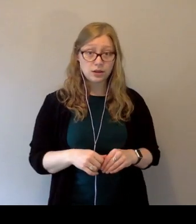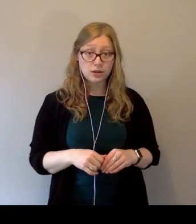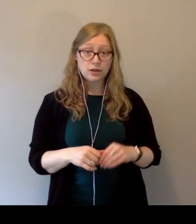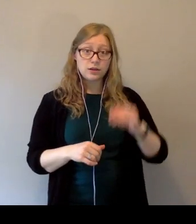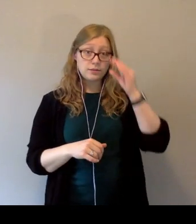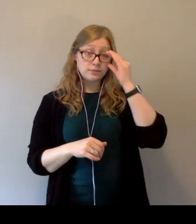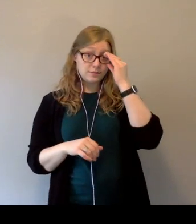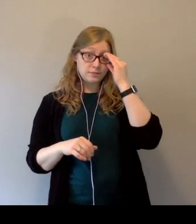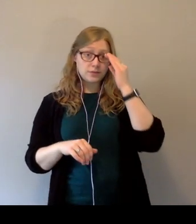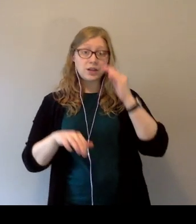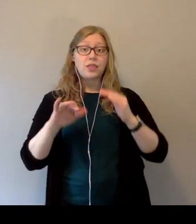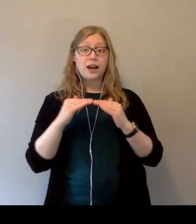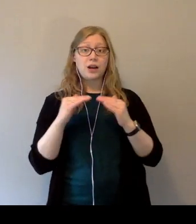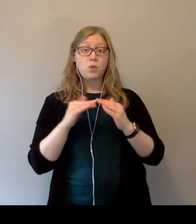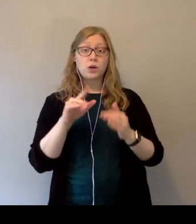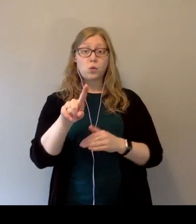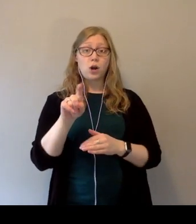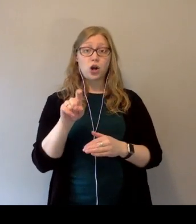is